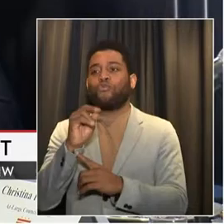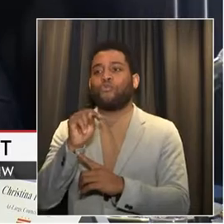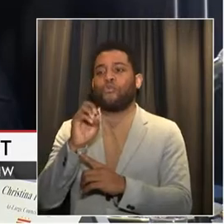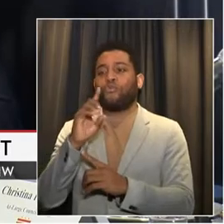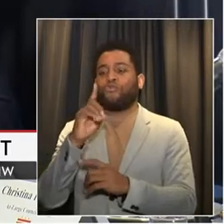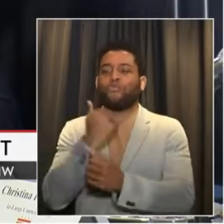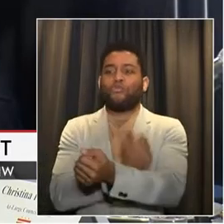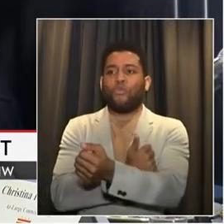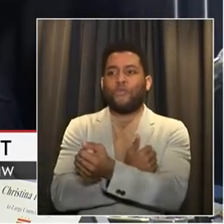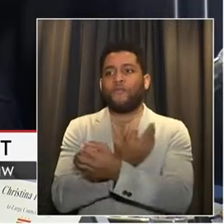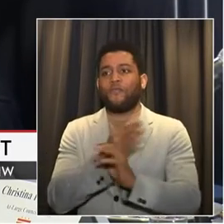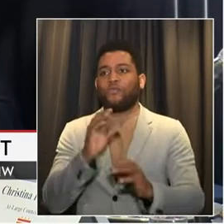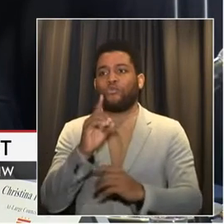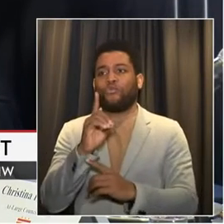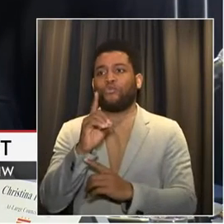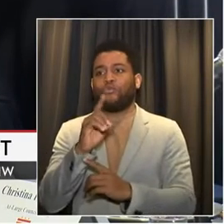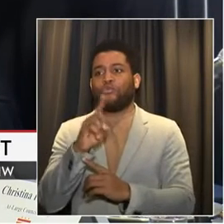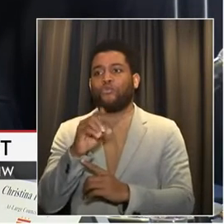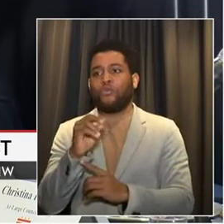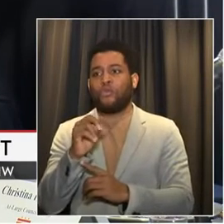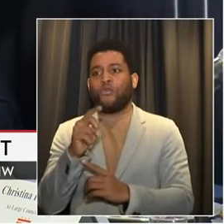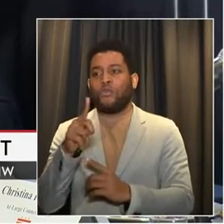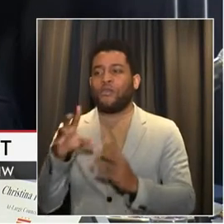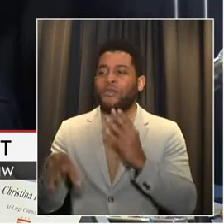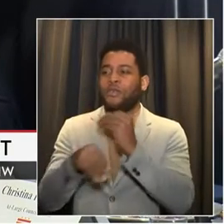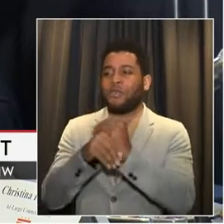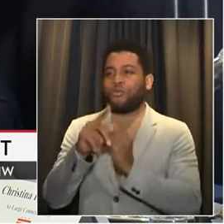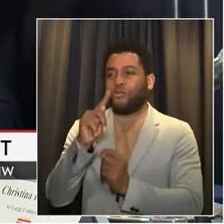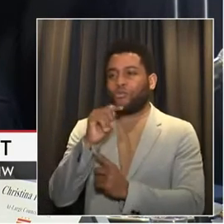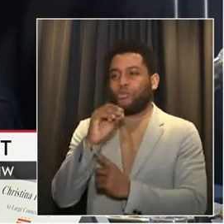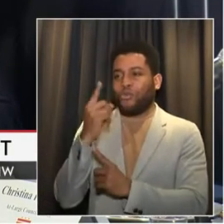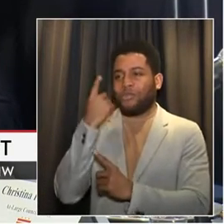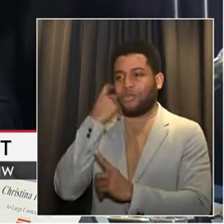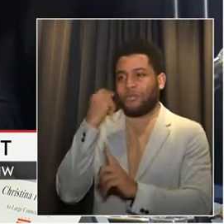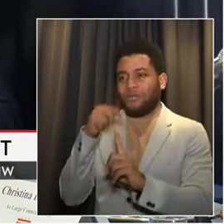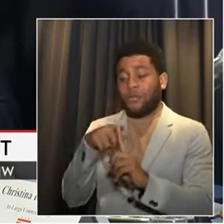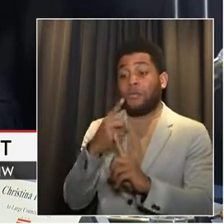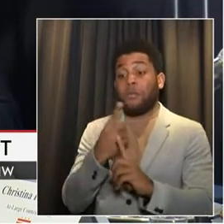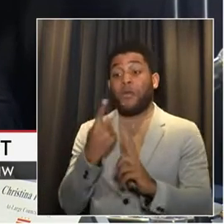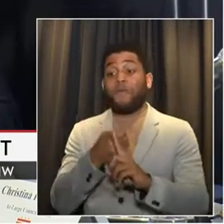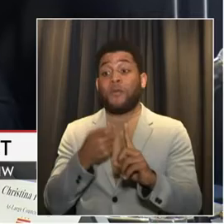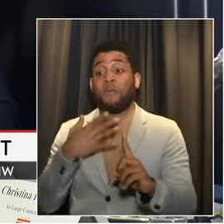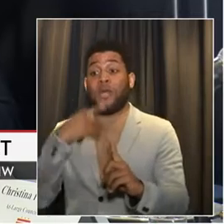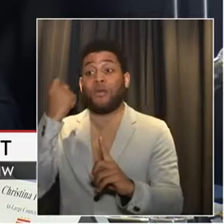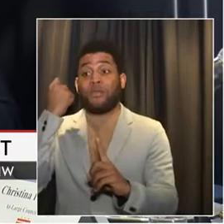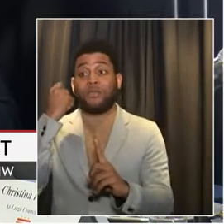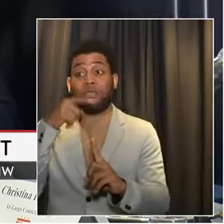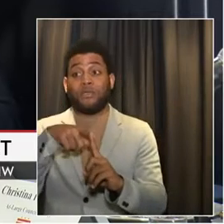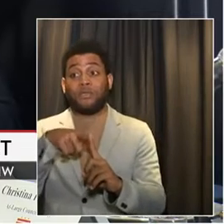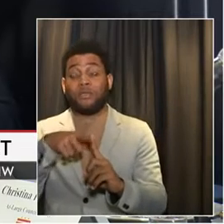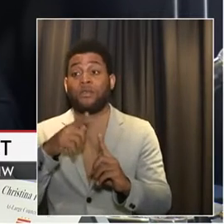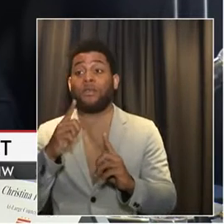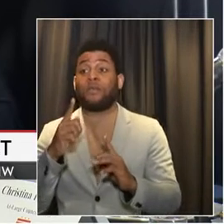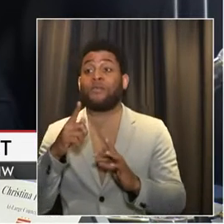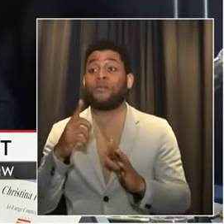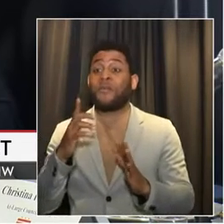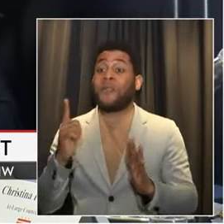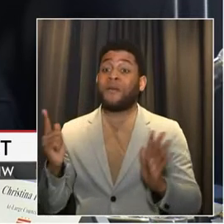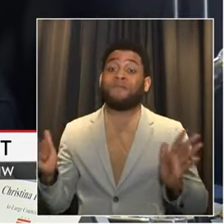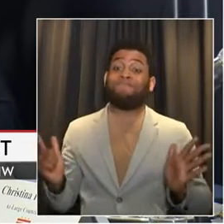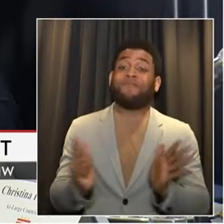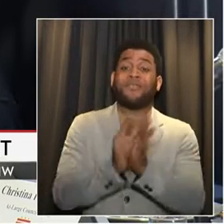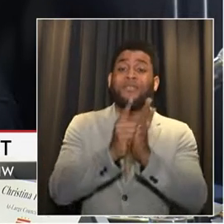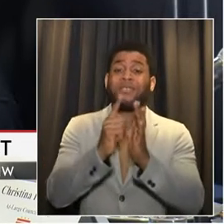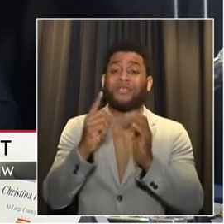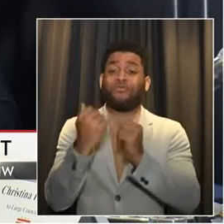You say an additional tool, but my understanding is that doing illegal drugs is already illegal and arrestable and